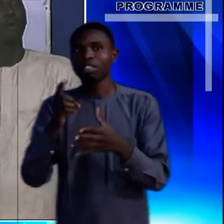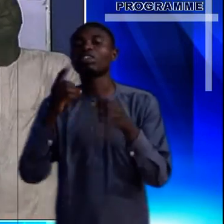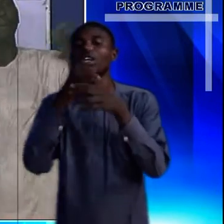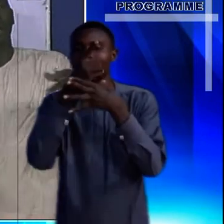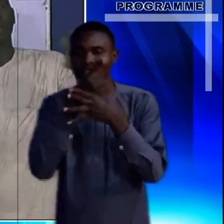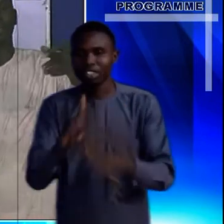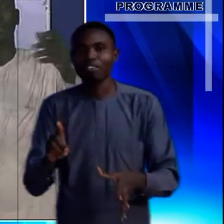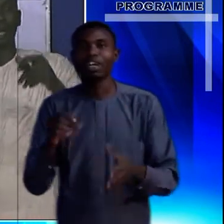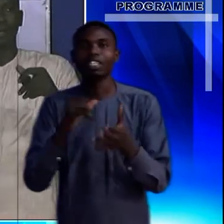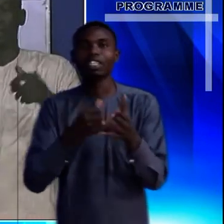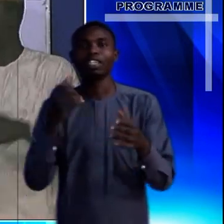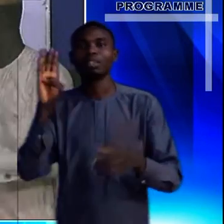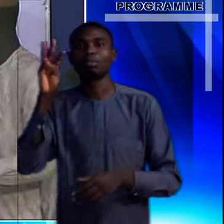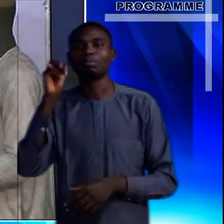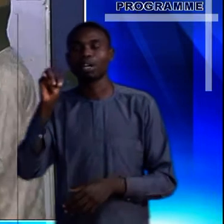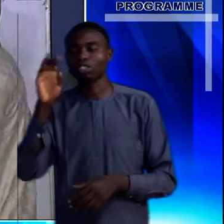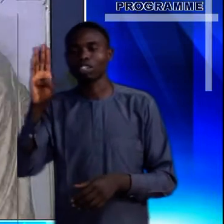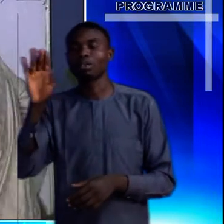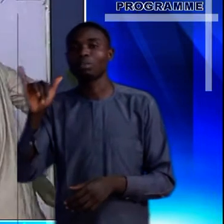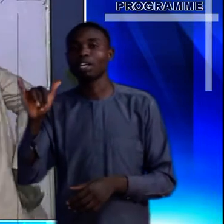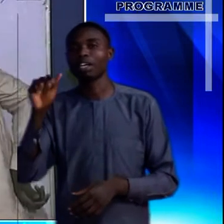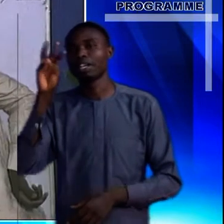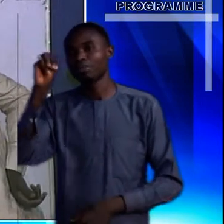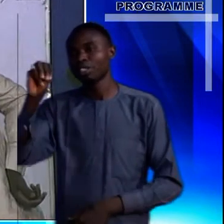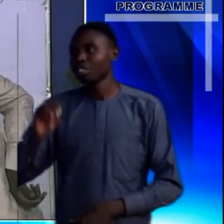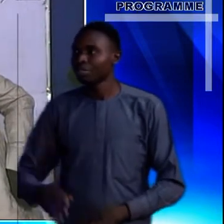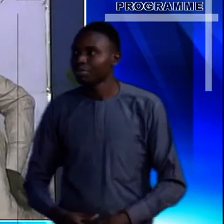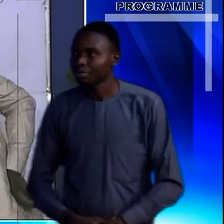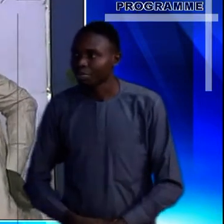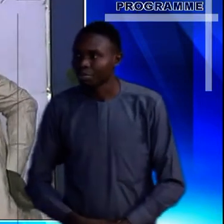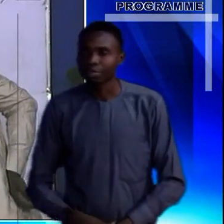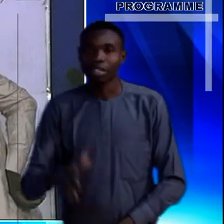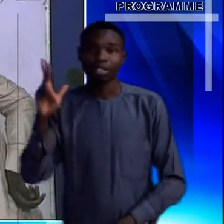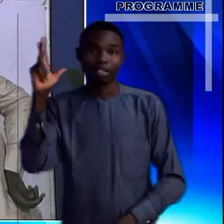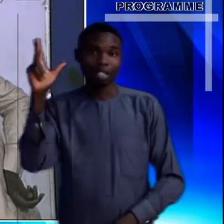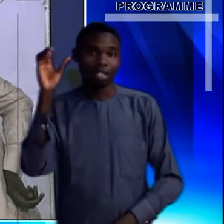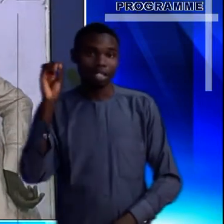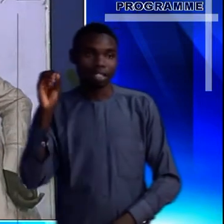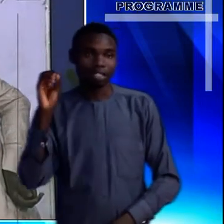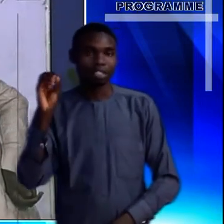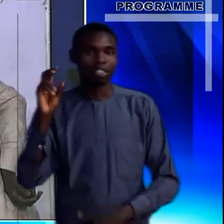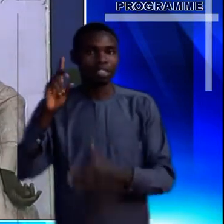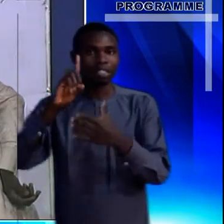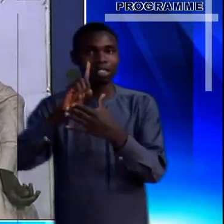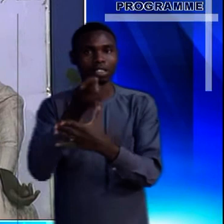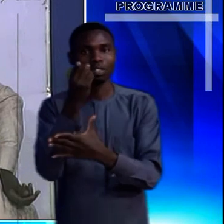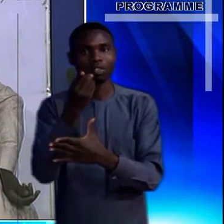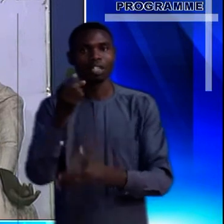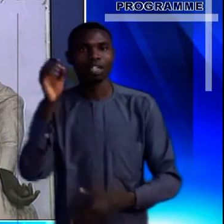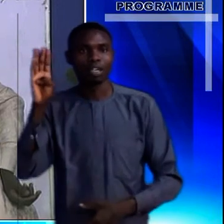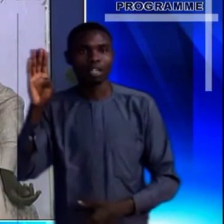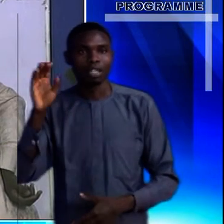to multiply. Now, 30 divided by